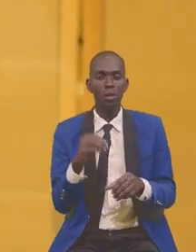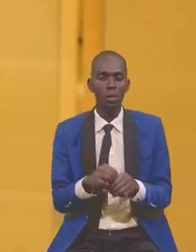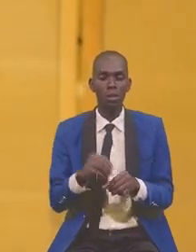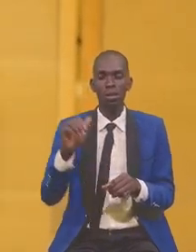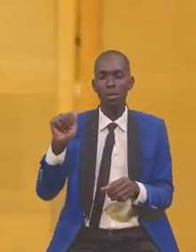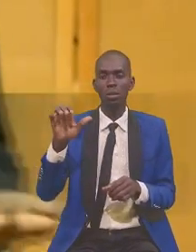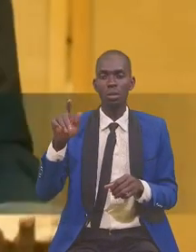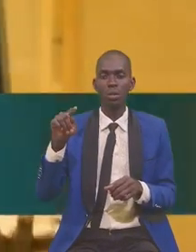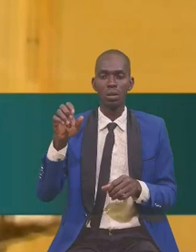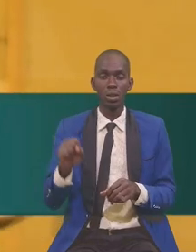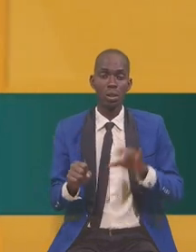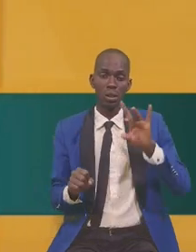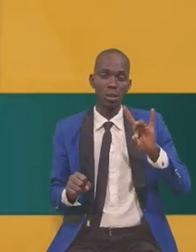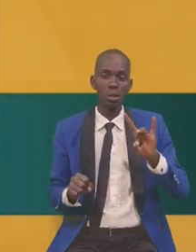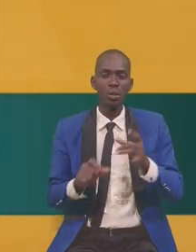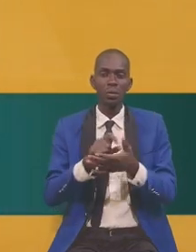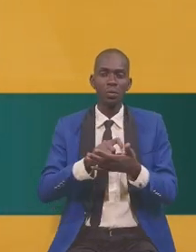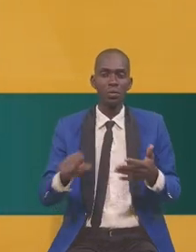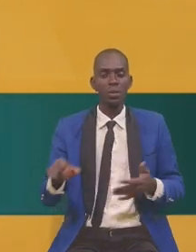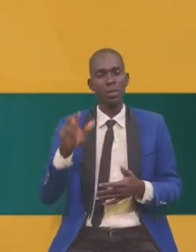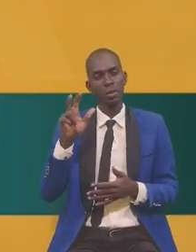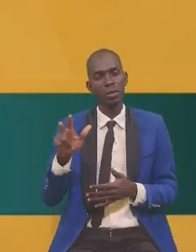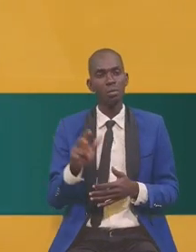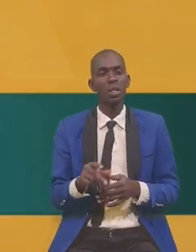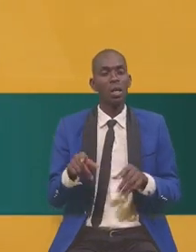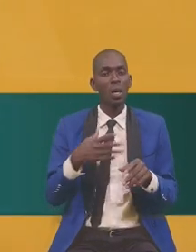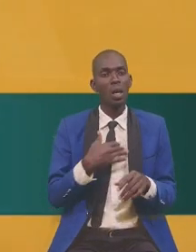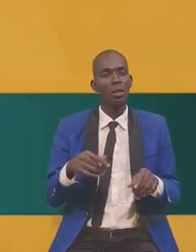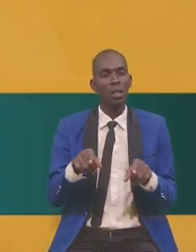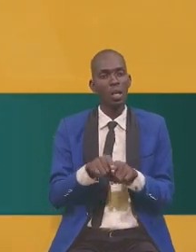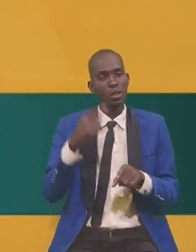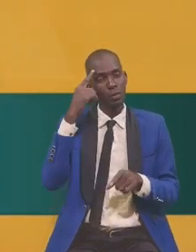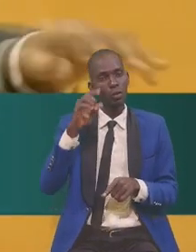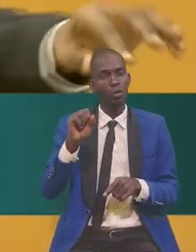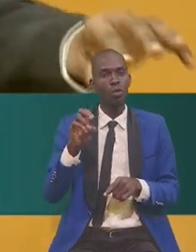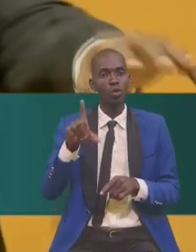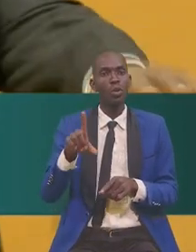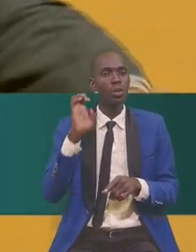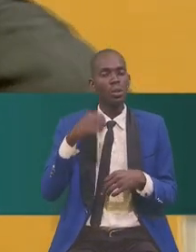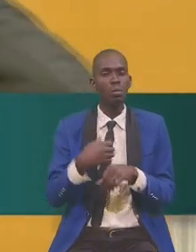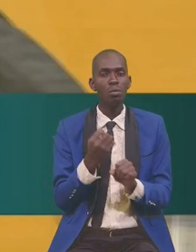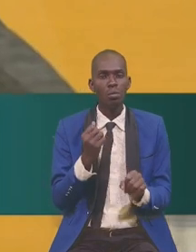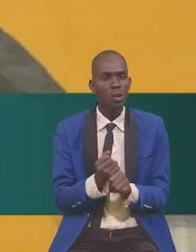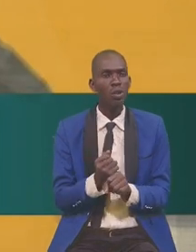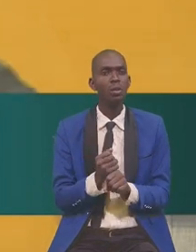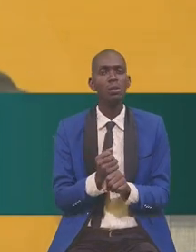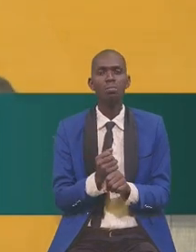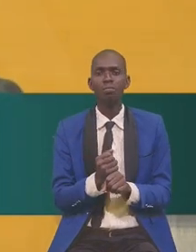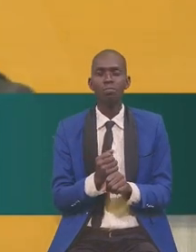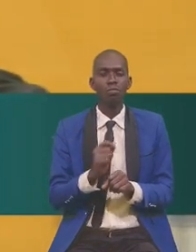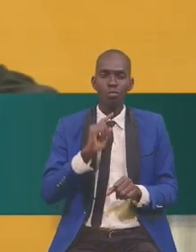chapter 8, for as for Saul, he made havoc of the church, entering